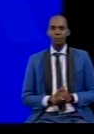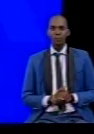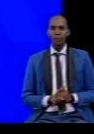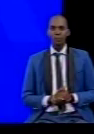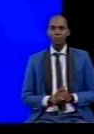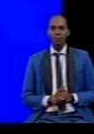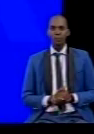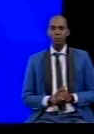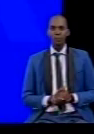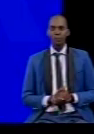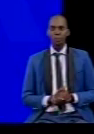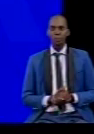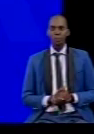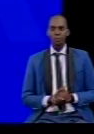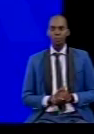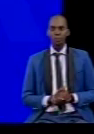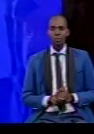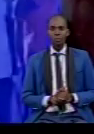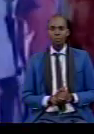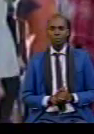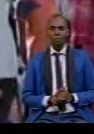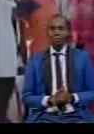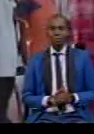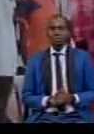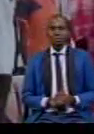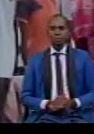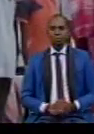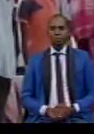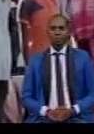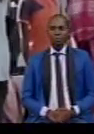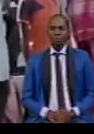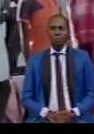of the Almighty Sovereign.